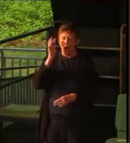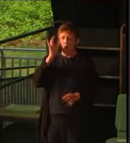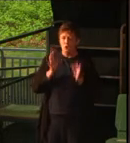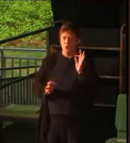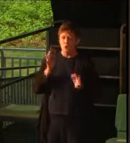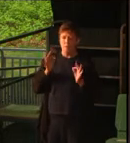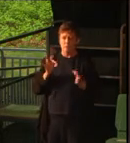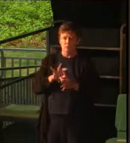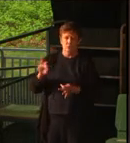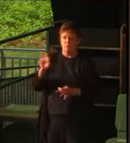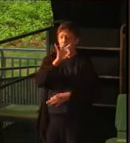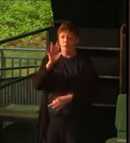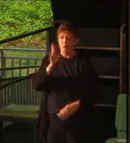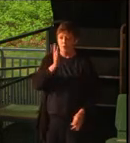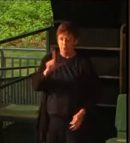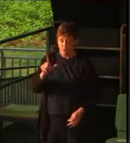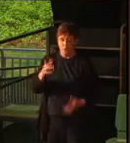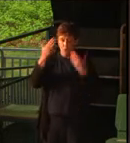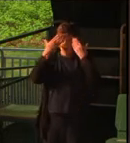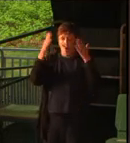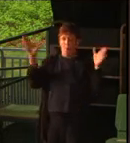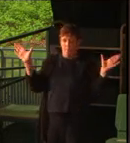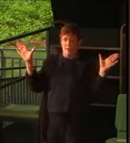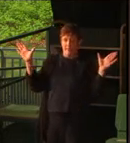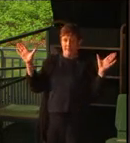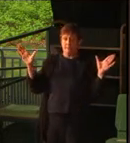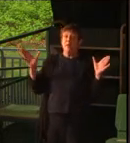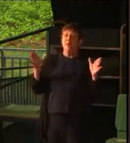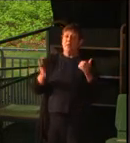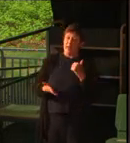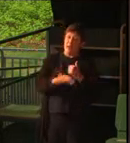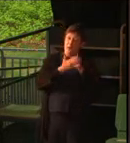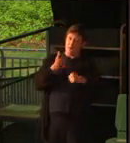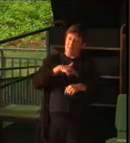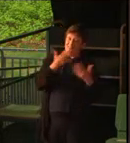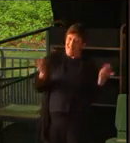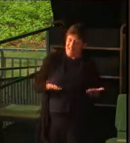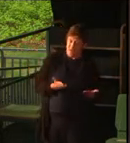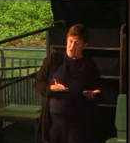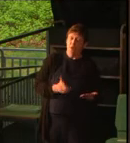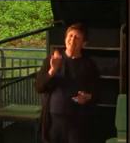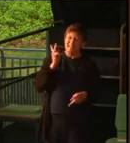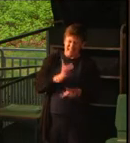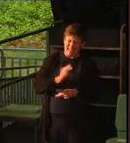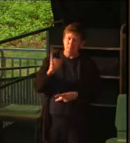spirit and open-mindedness that shaped our experience here at Bristol in mind.